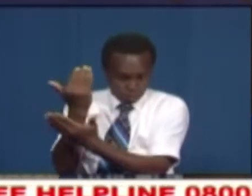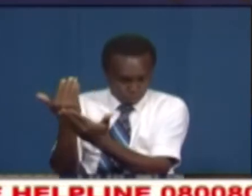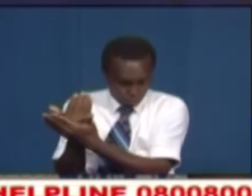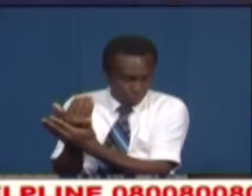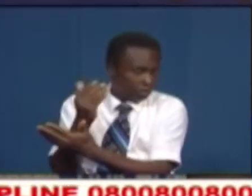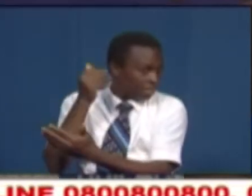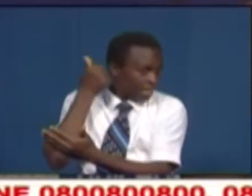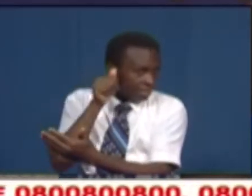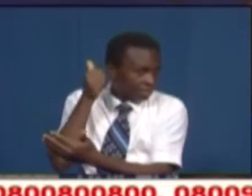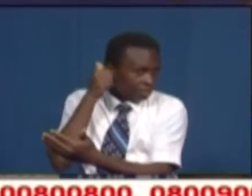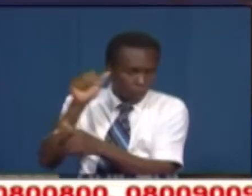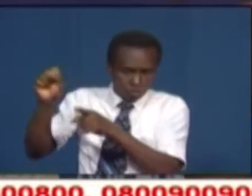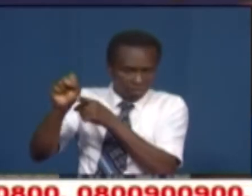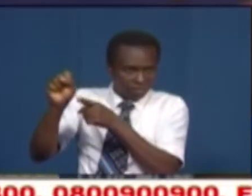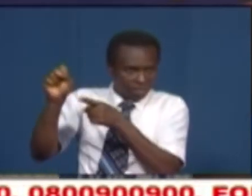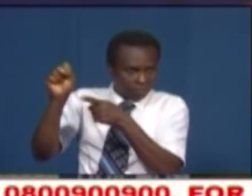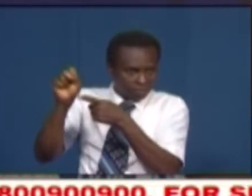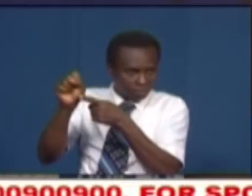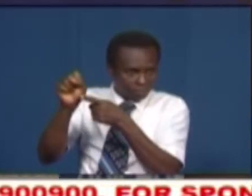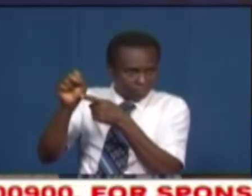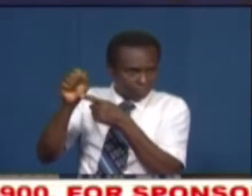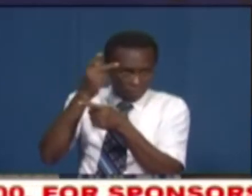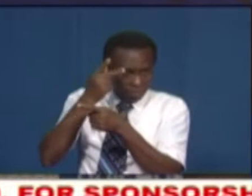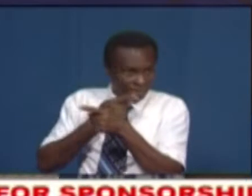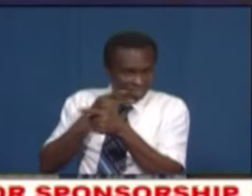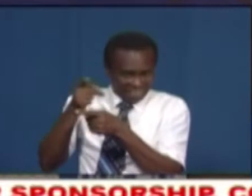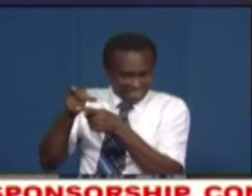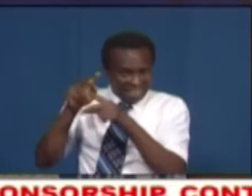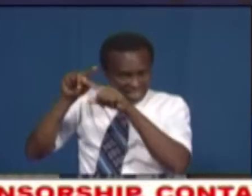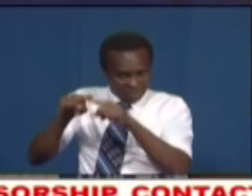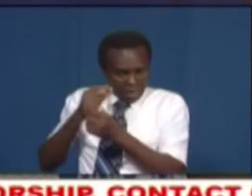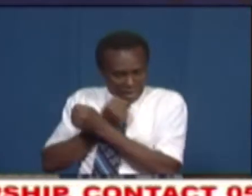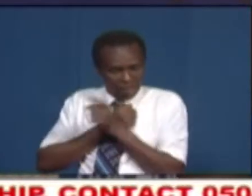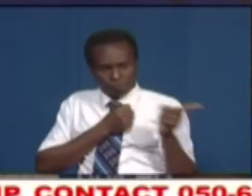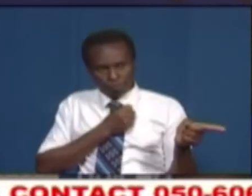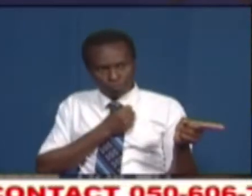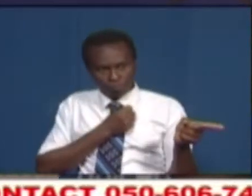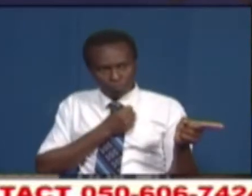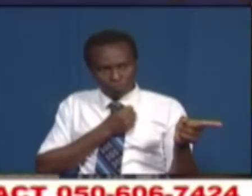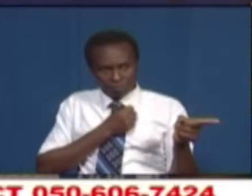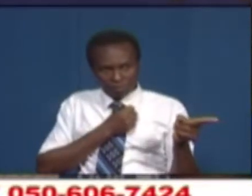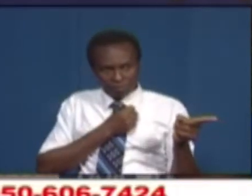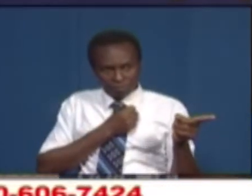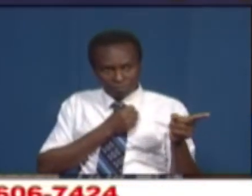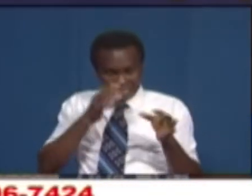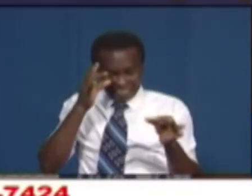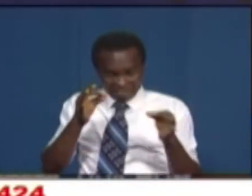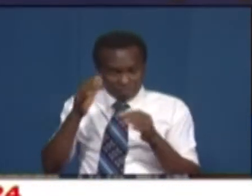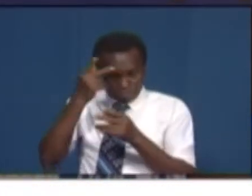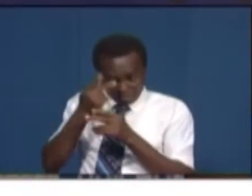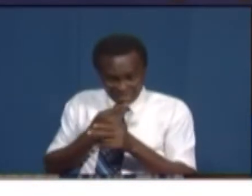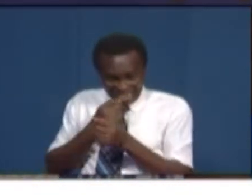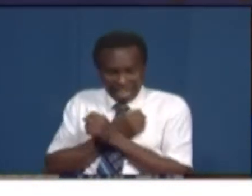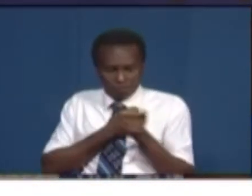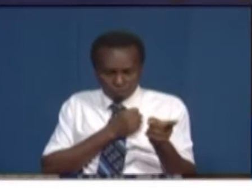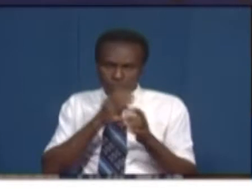able to take care of you as your parents would have, mm-hmm. then it wouldn't be too much of a problem. But